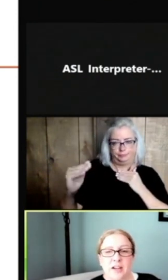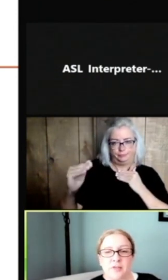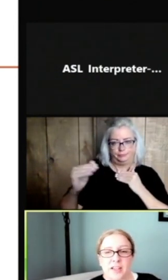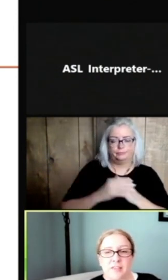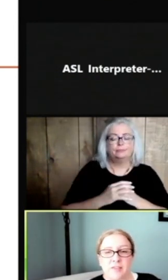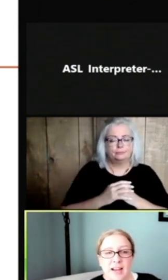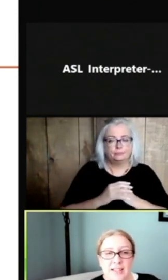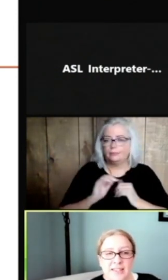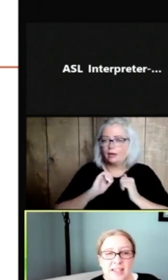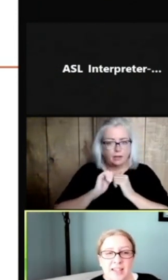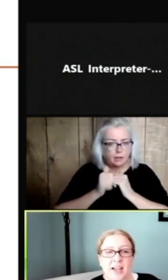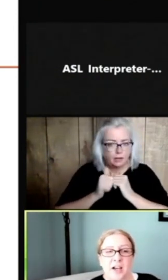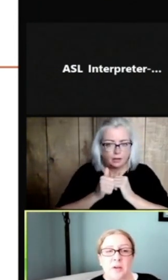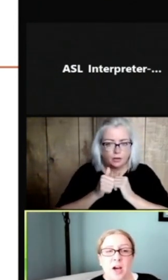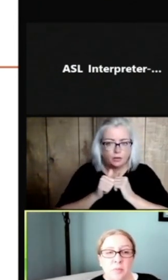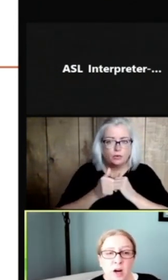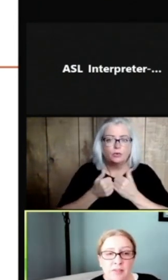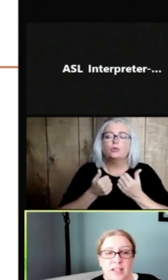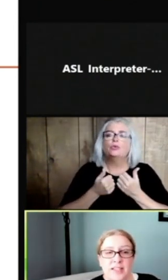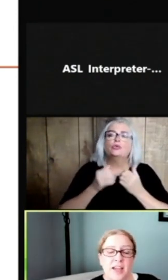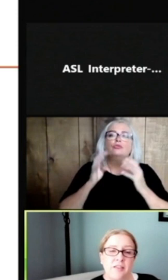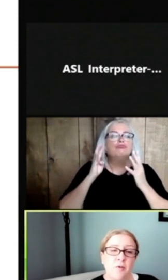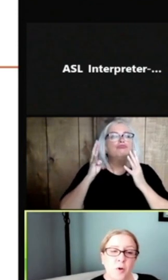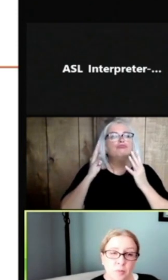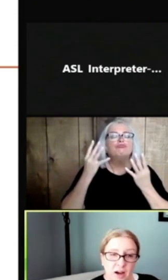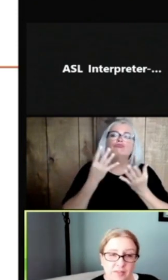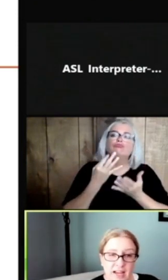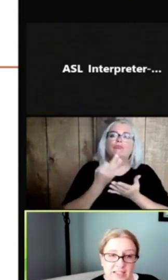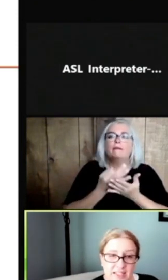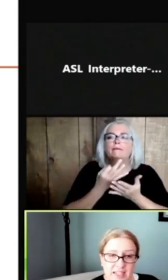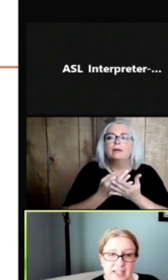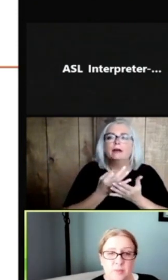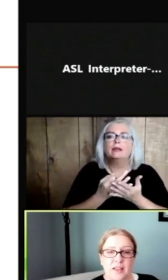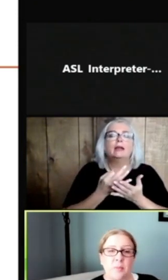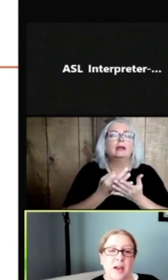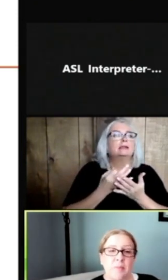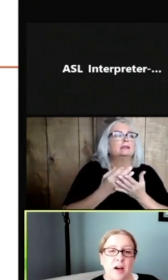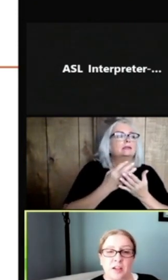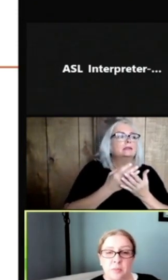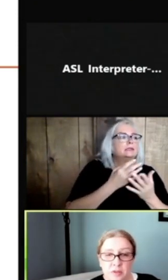through creatively financing nonprofit and for-profit